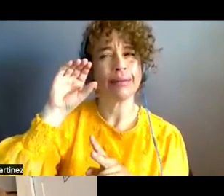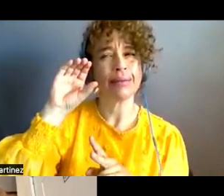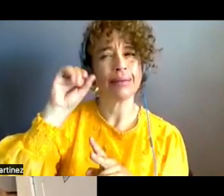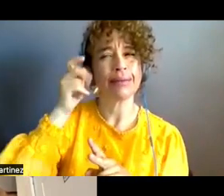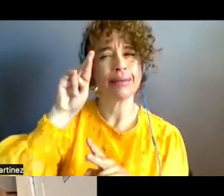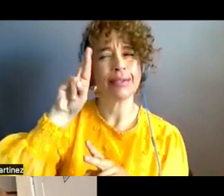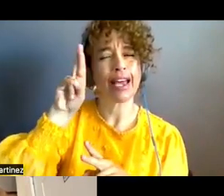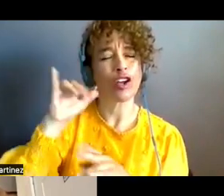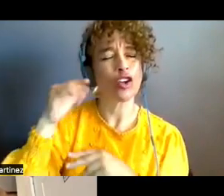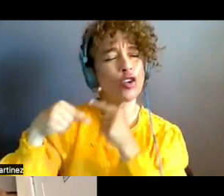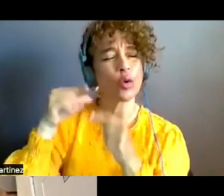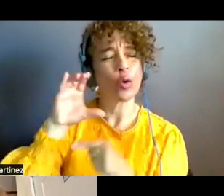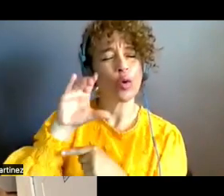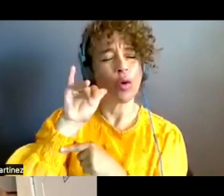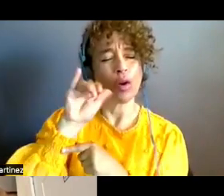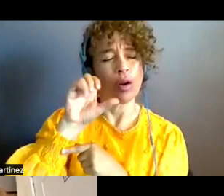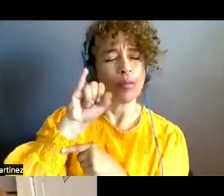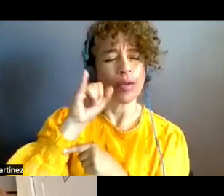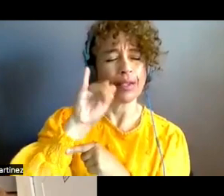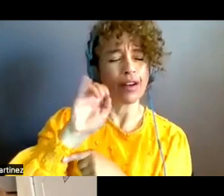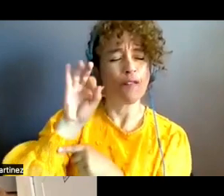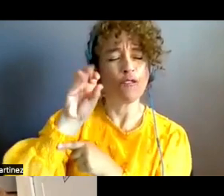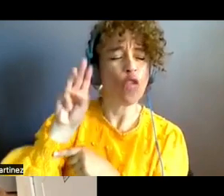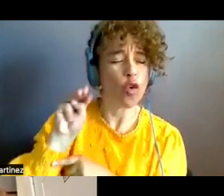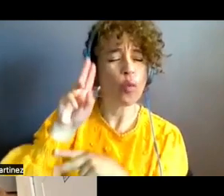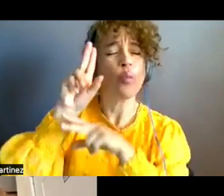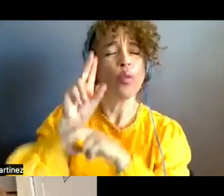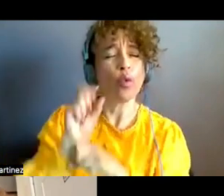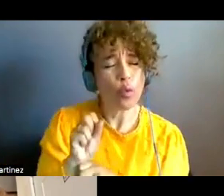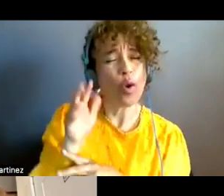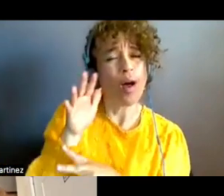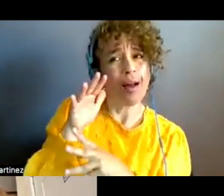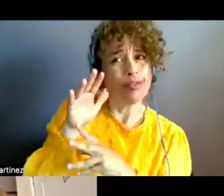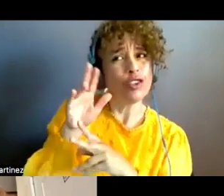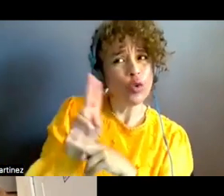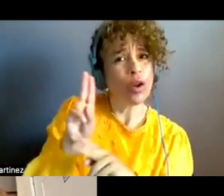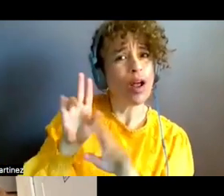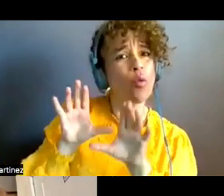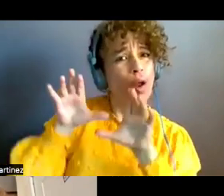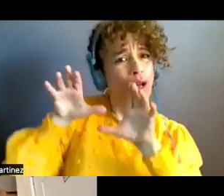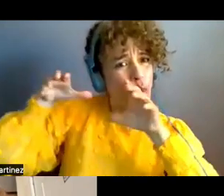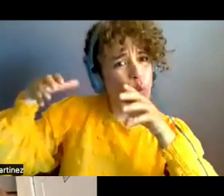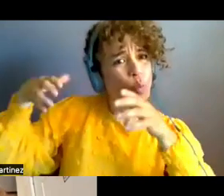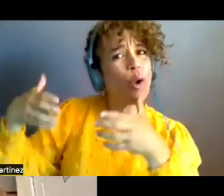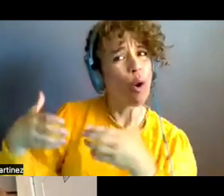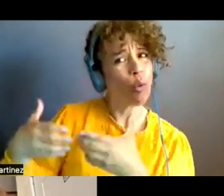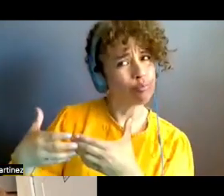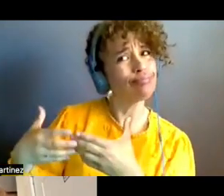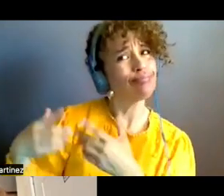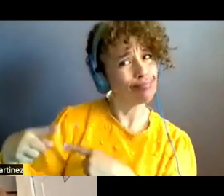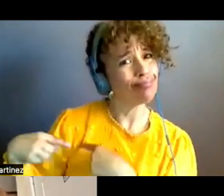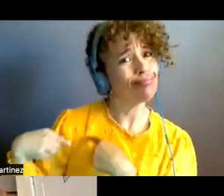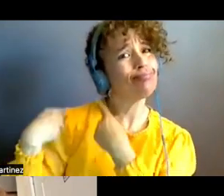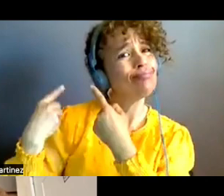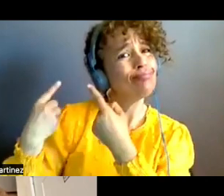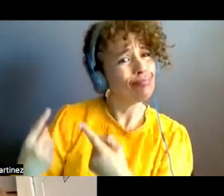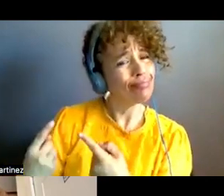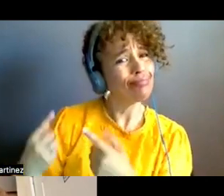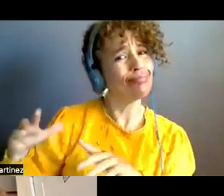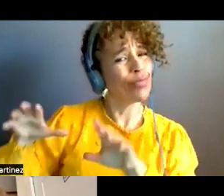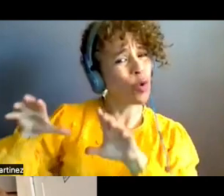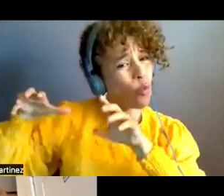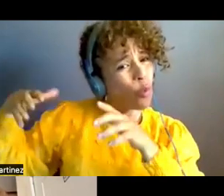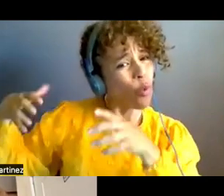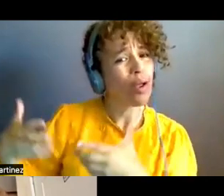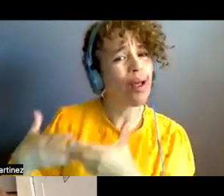but the classical forms have been used around the world. Of course, yeah. And it's really